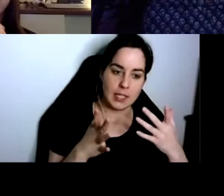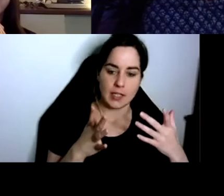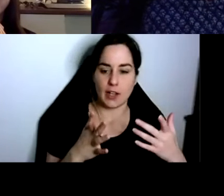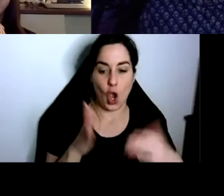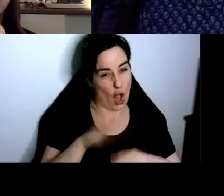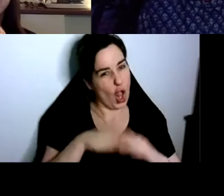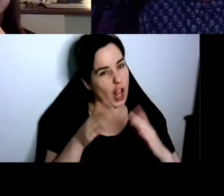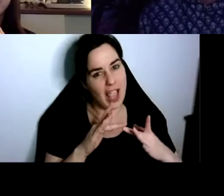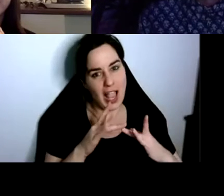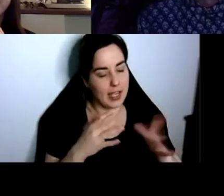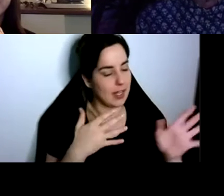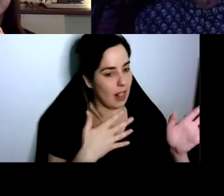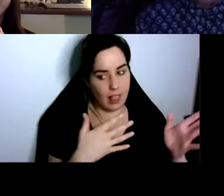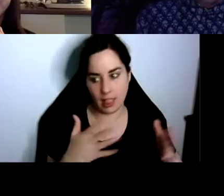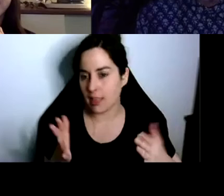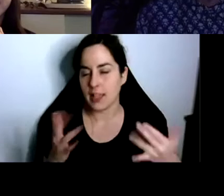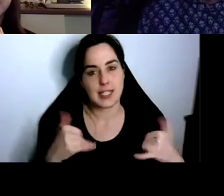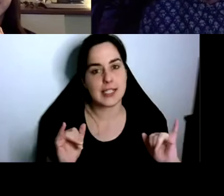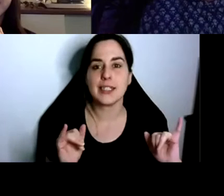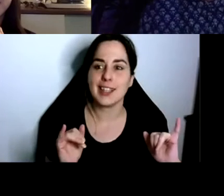online art